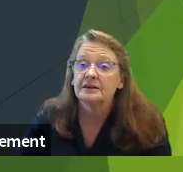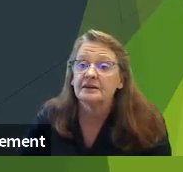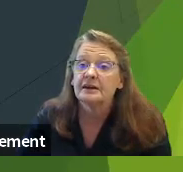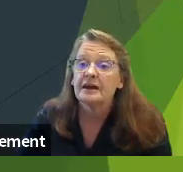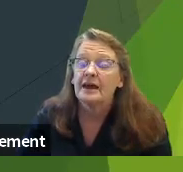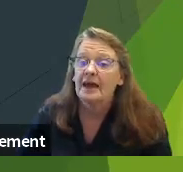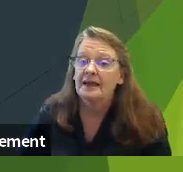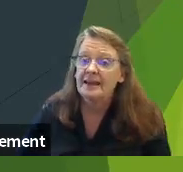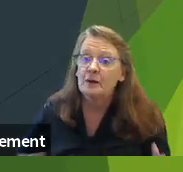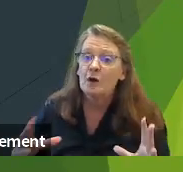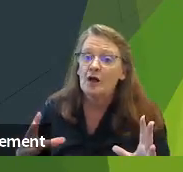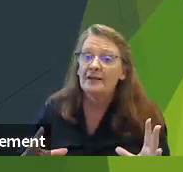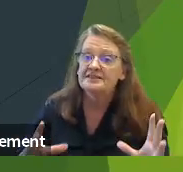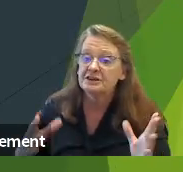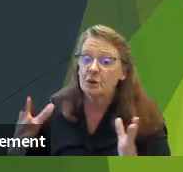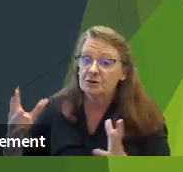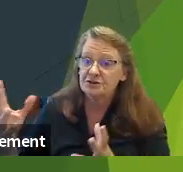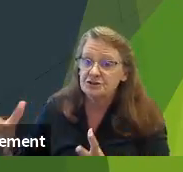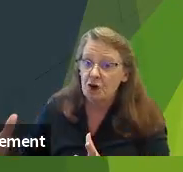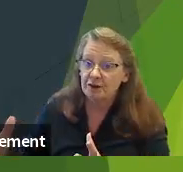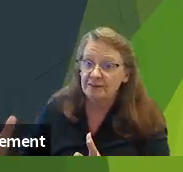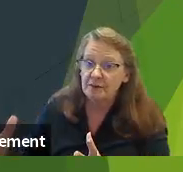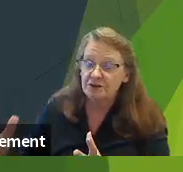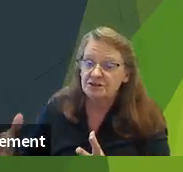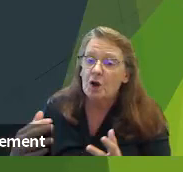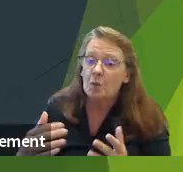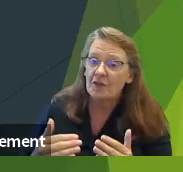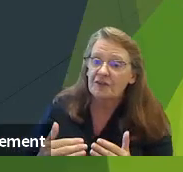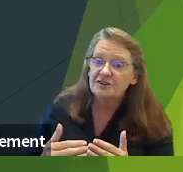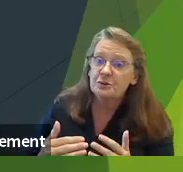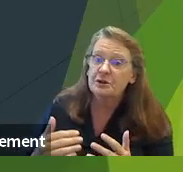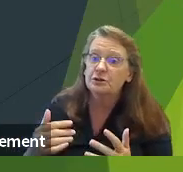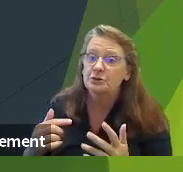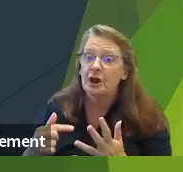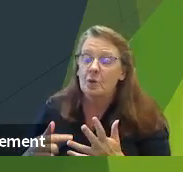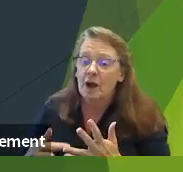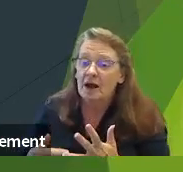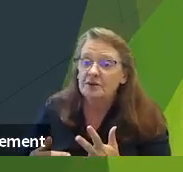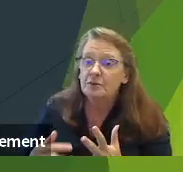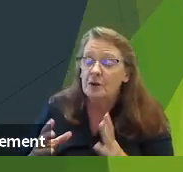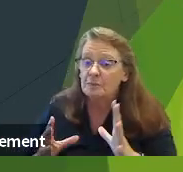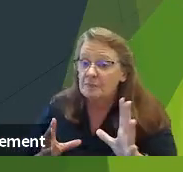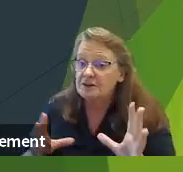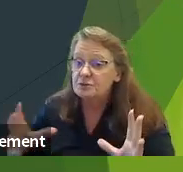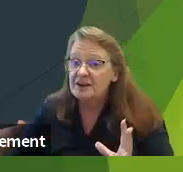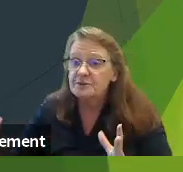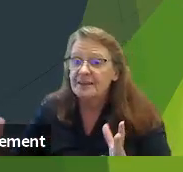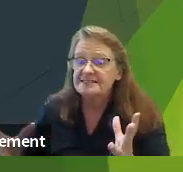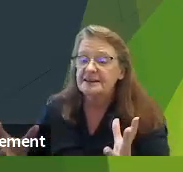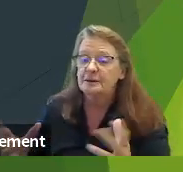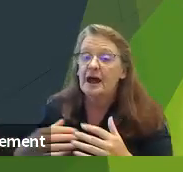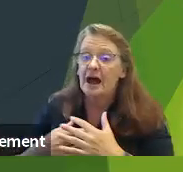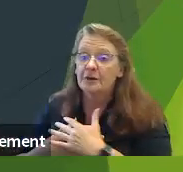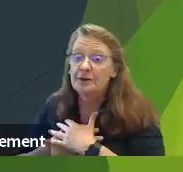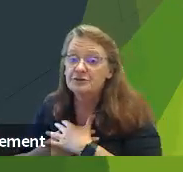skills. And now how all that's going to go into your target language. What things do you include? How do you interact with